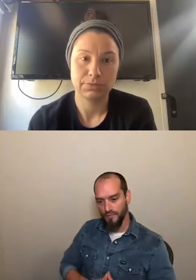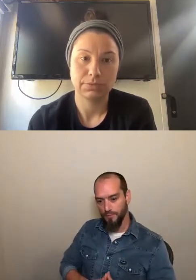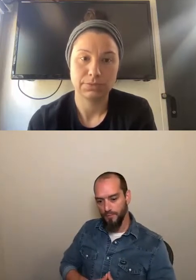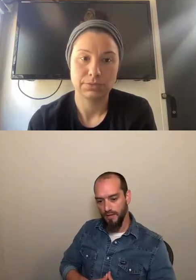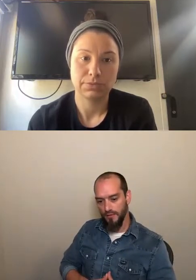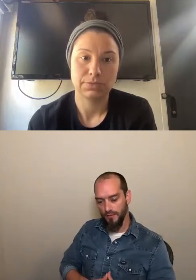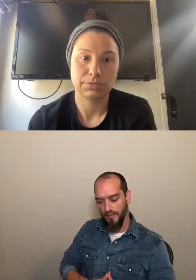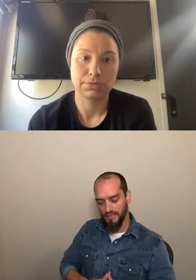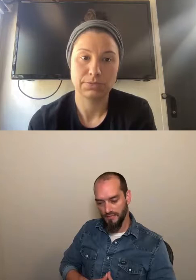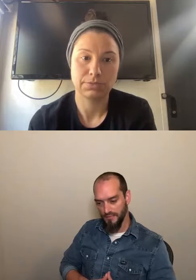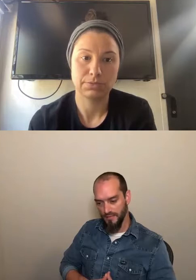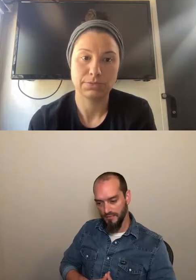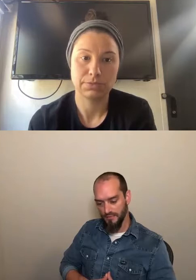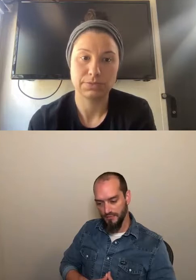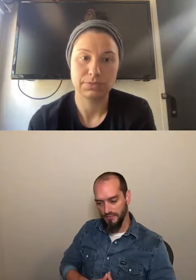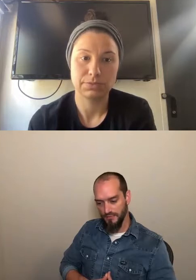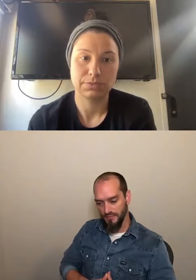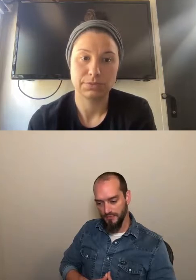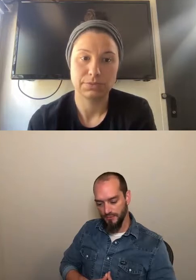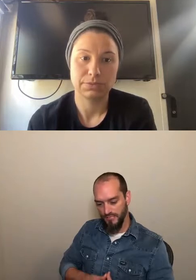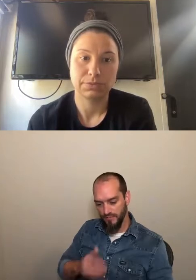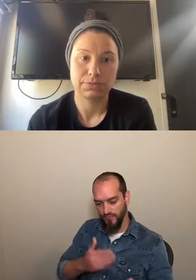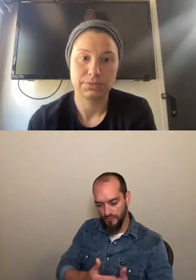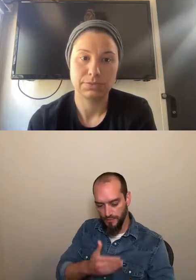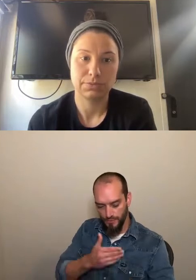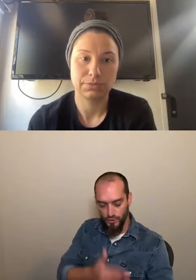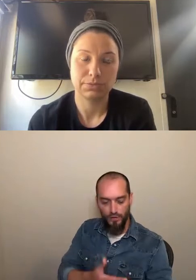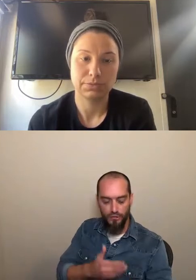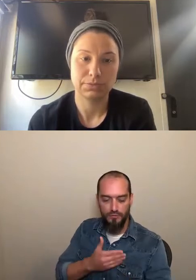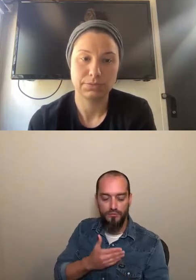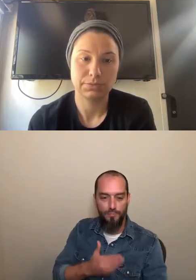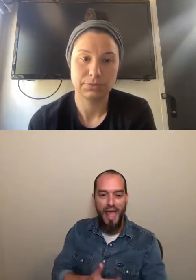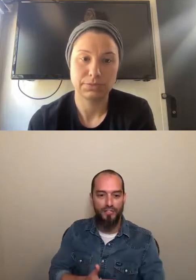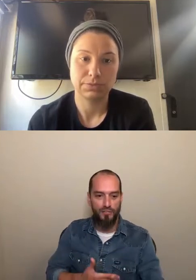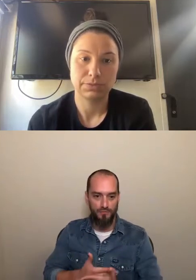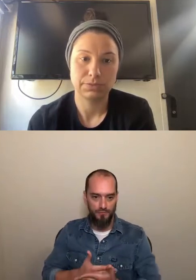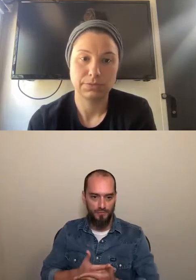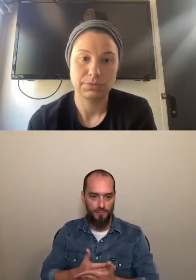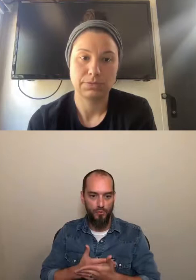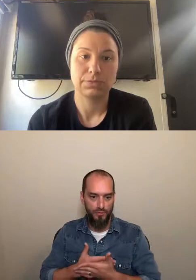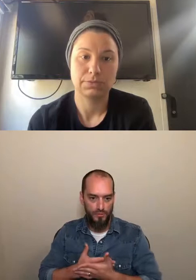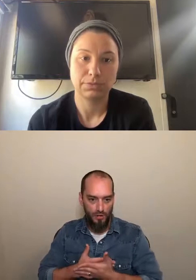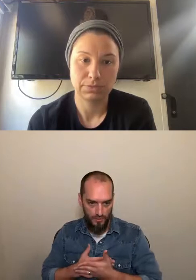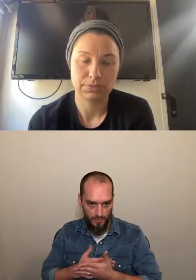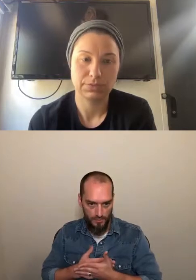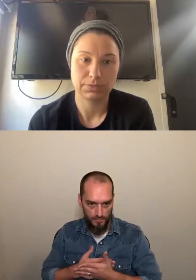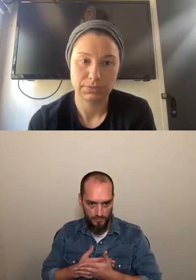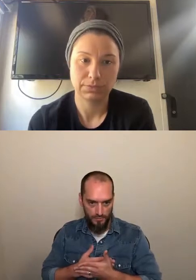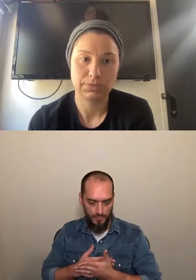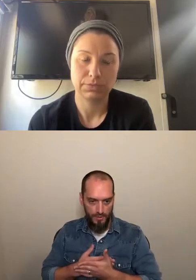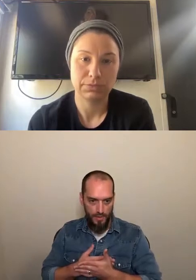What I liked about my class is this. I felt my instructor was passionate about what he was talking